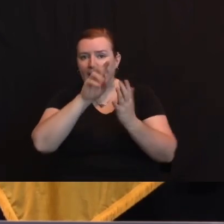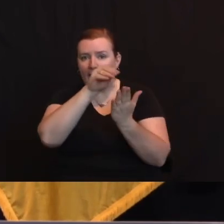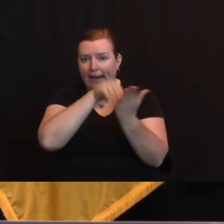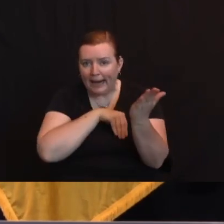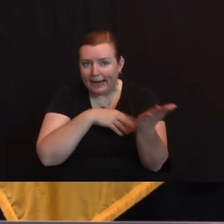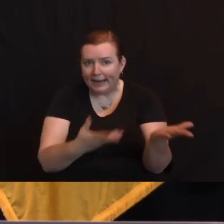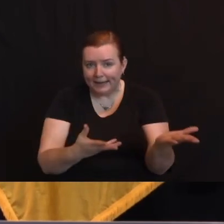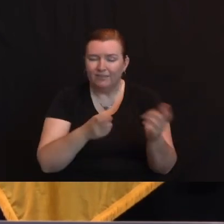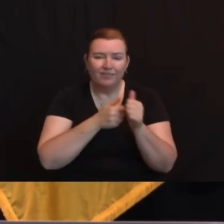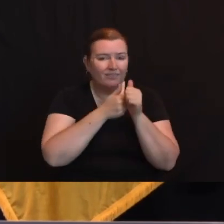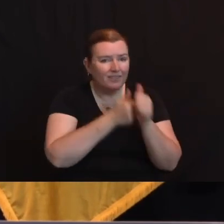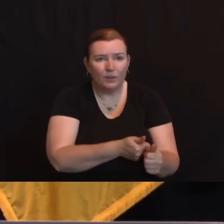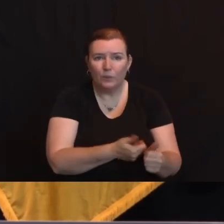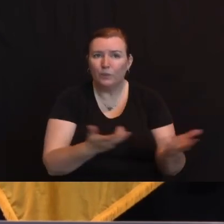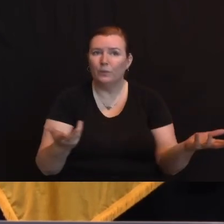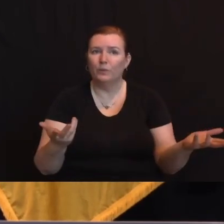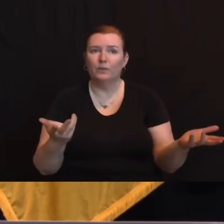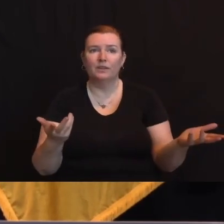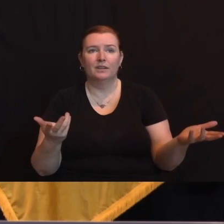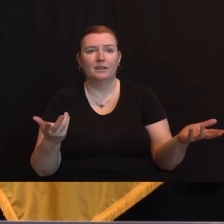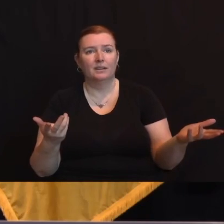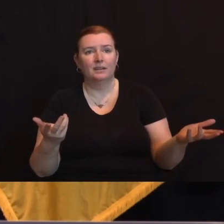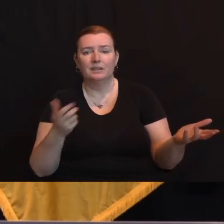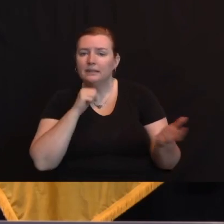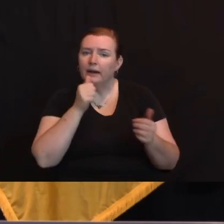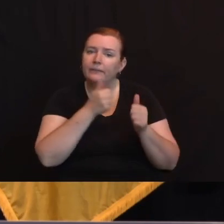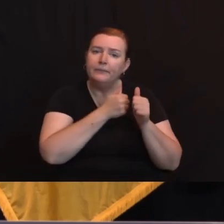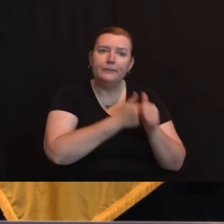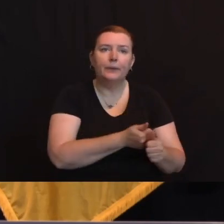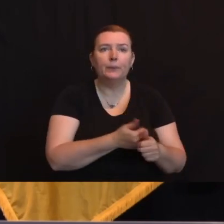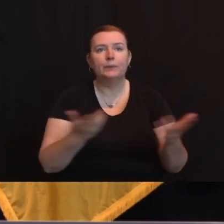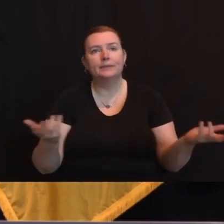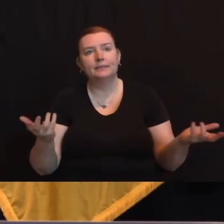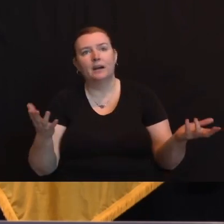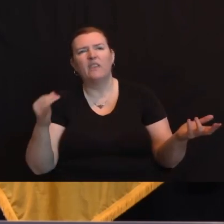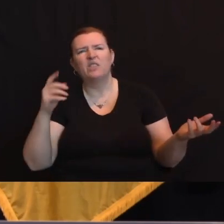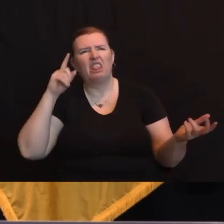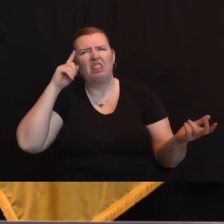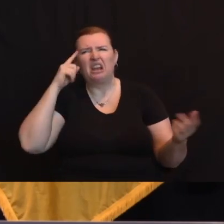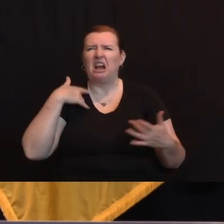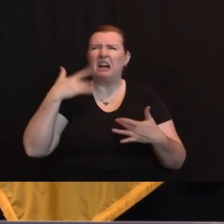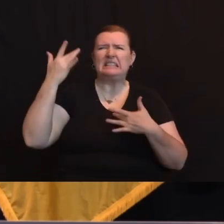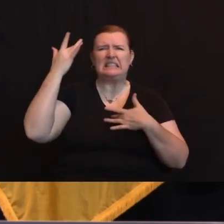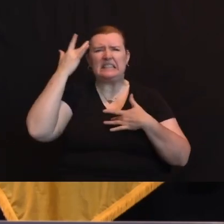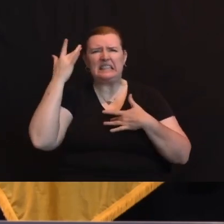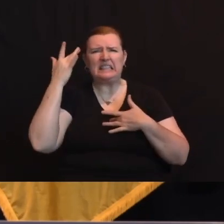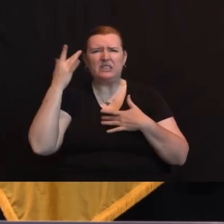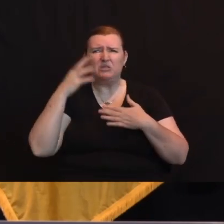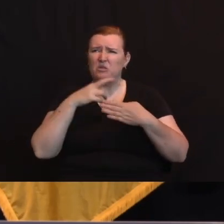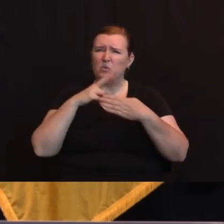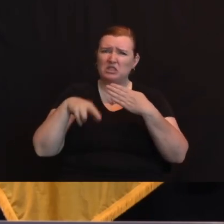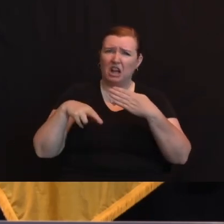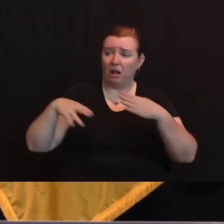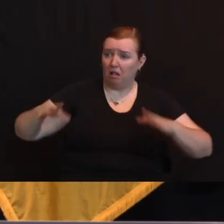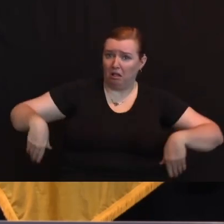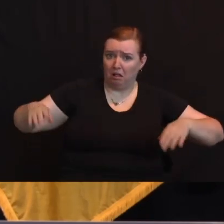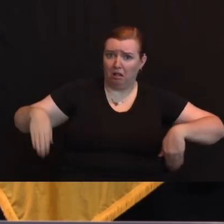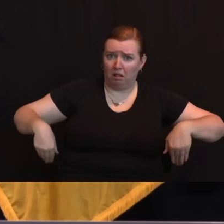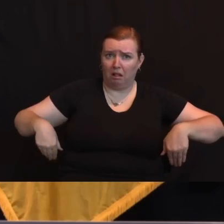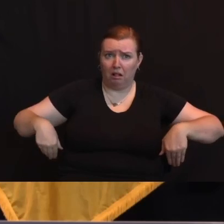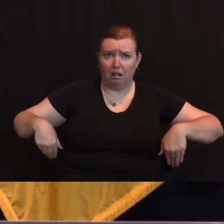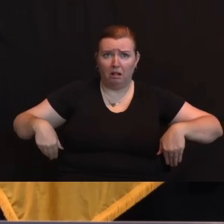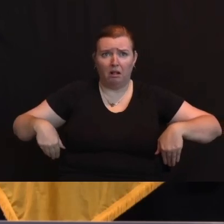you've traveled out of state. If you think you're sick and you haven't got your test back yet, we need you to do the right thing, which is basically